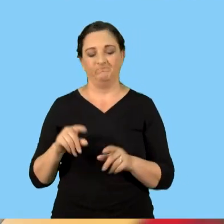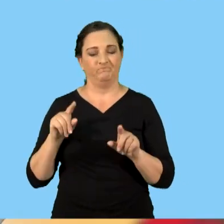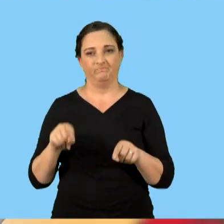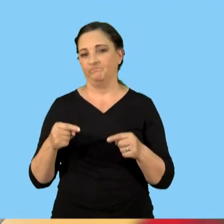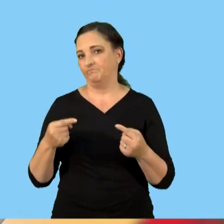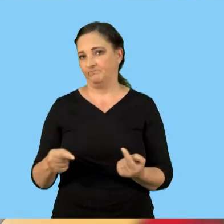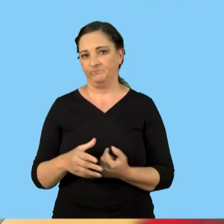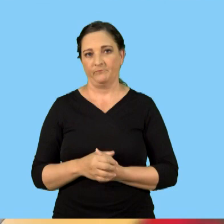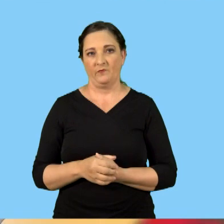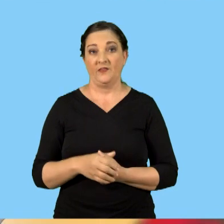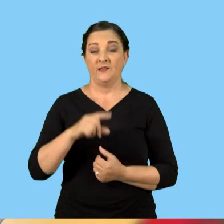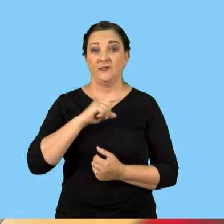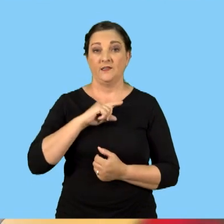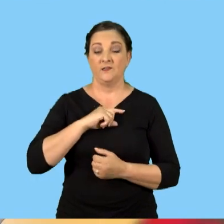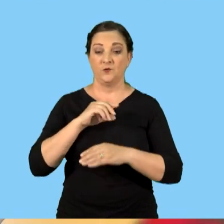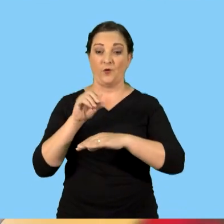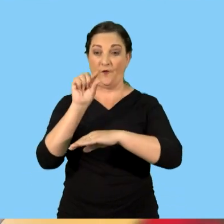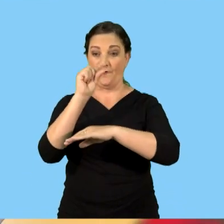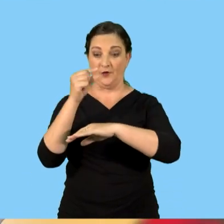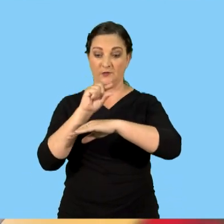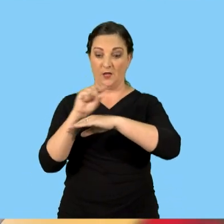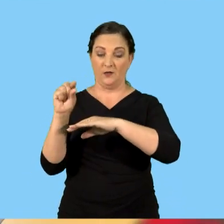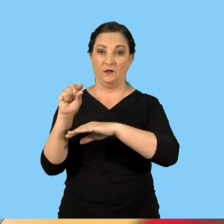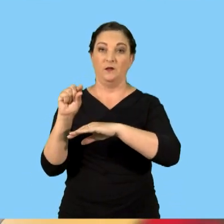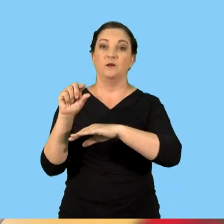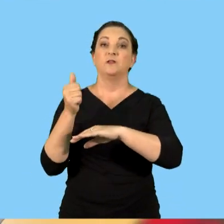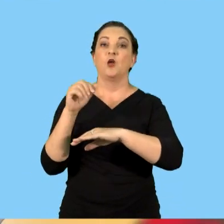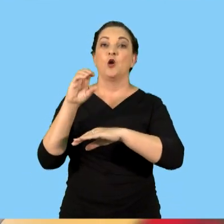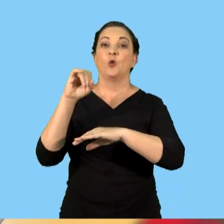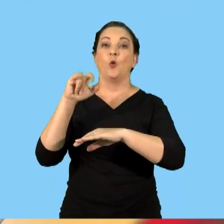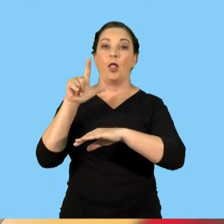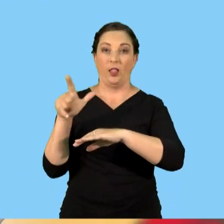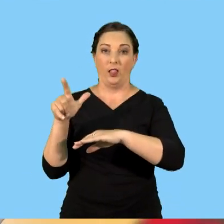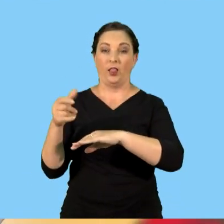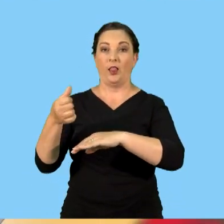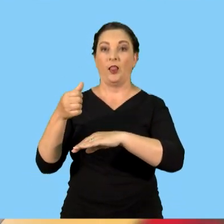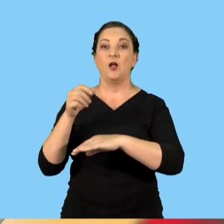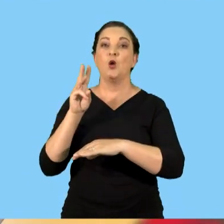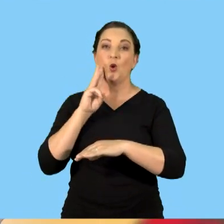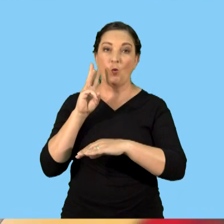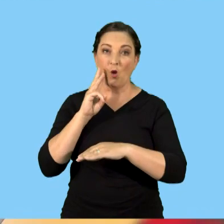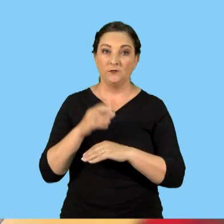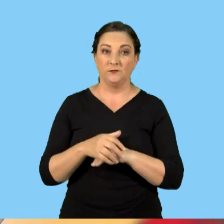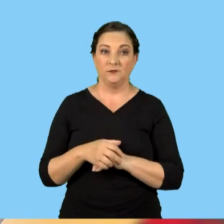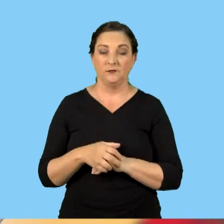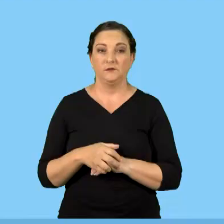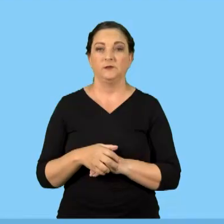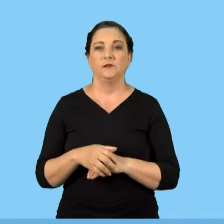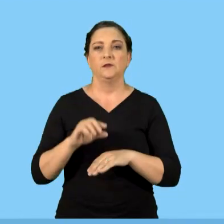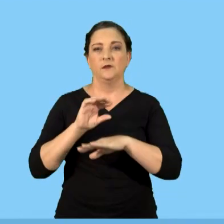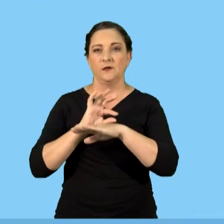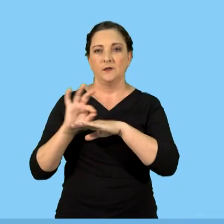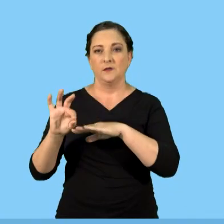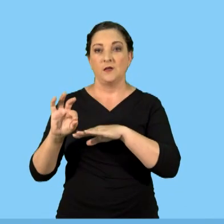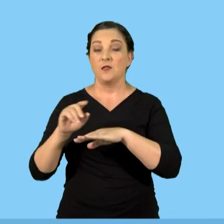us a heterogeneous mixture, whereby we're going to have a layer of oil and also a layer of water. The same thing is going to be happening here. We know